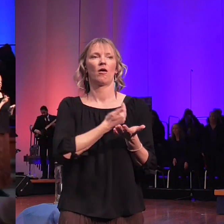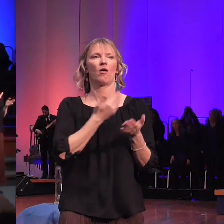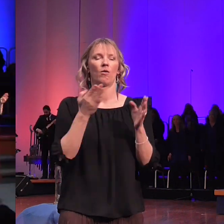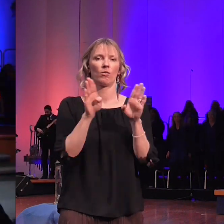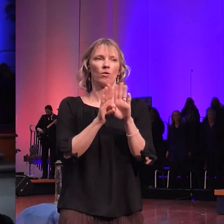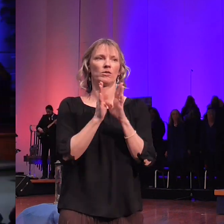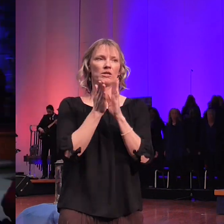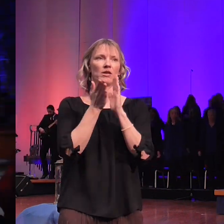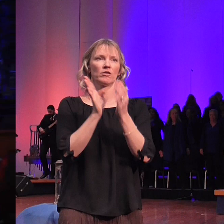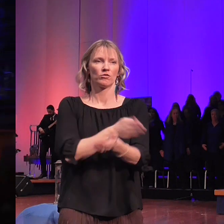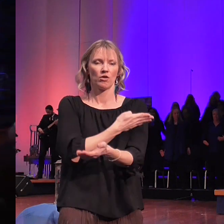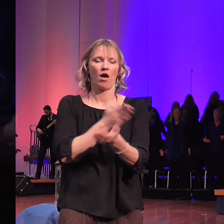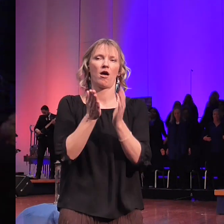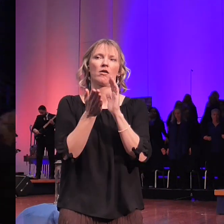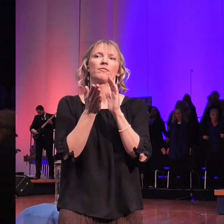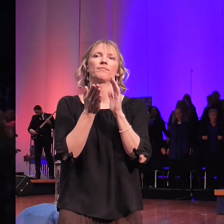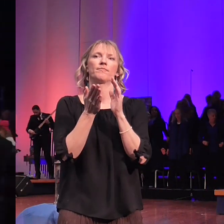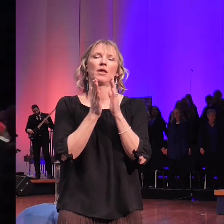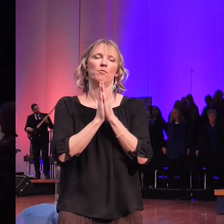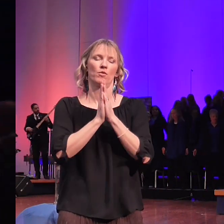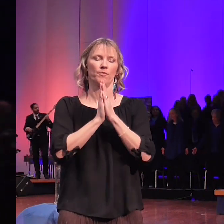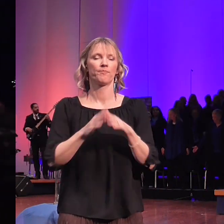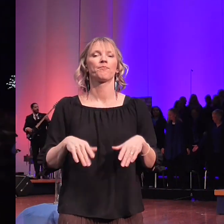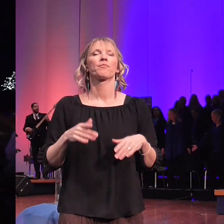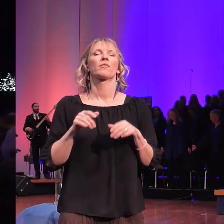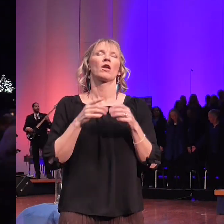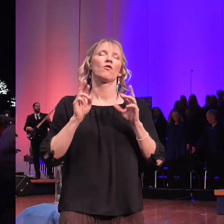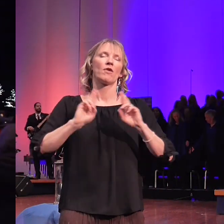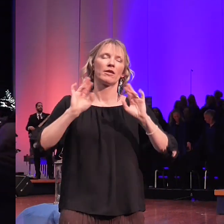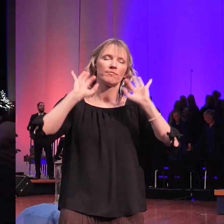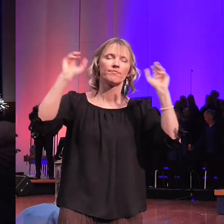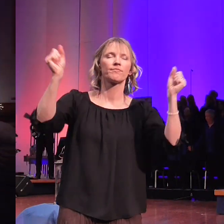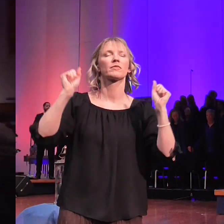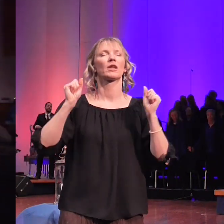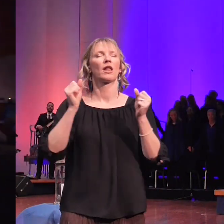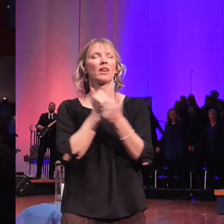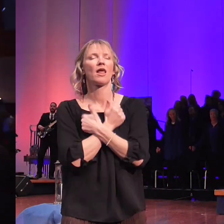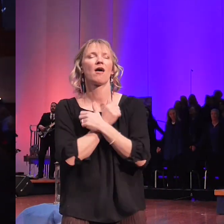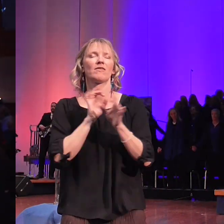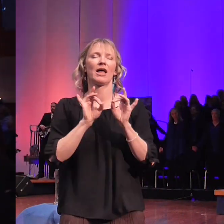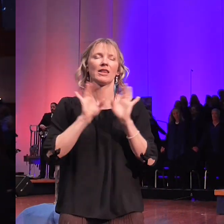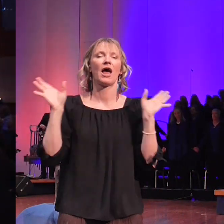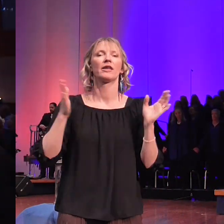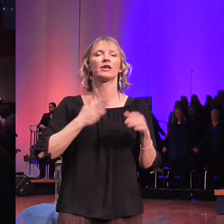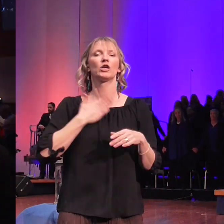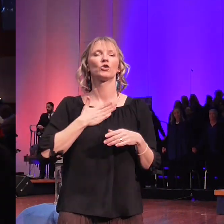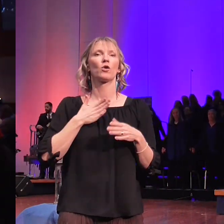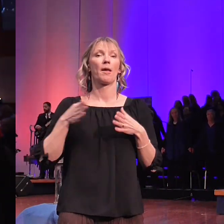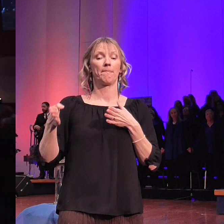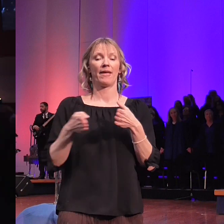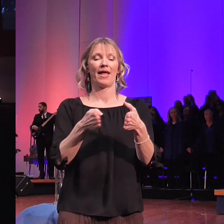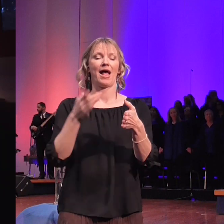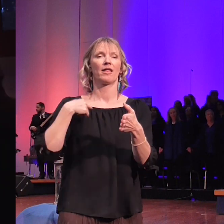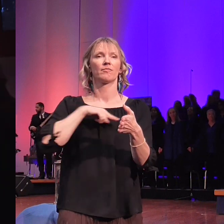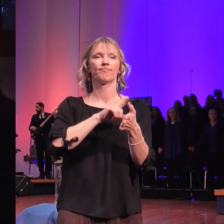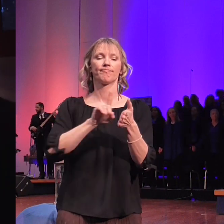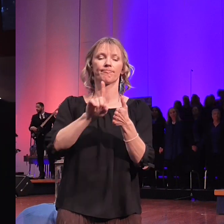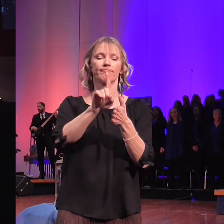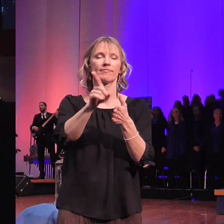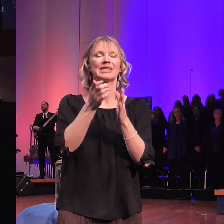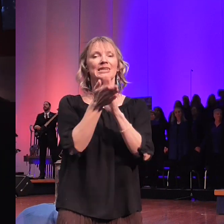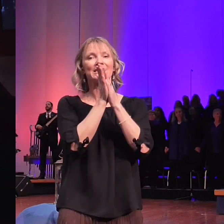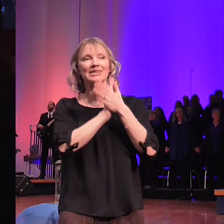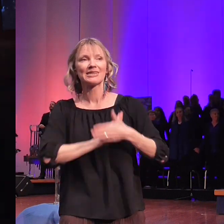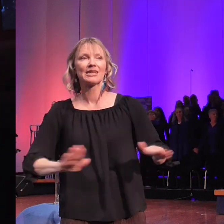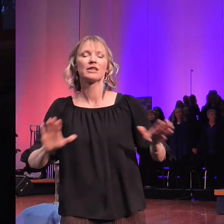benediction and peace song. So we go forth in love, in light, in joy, walking this path of